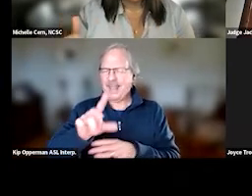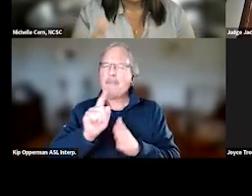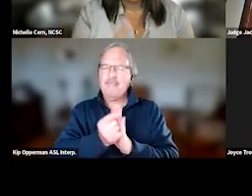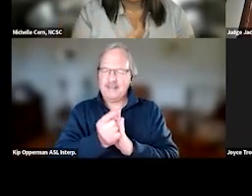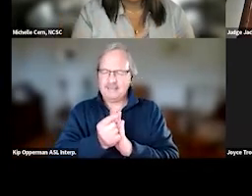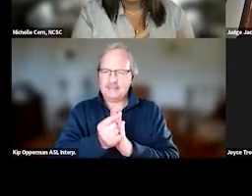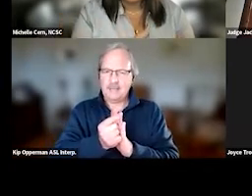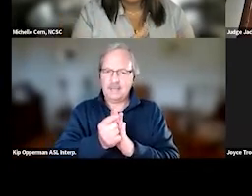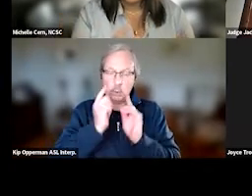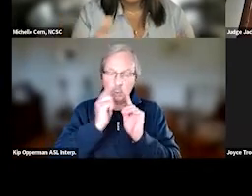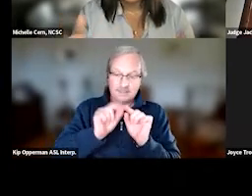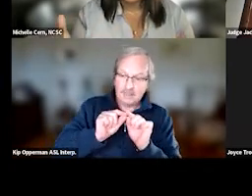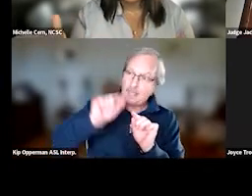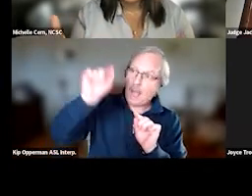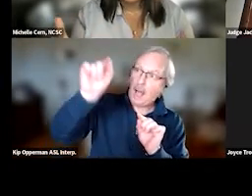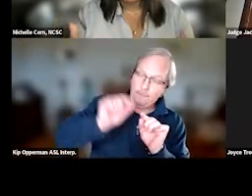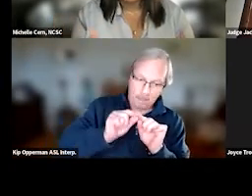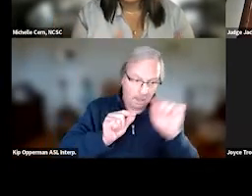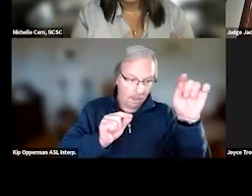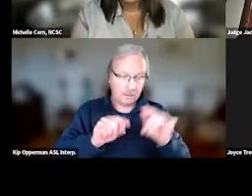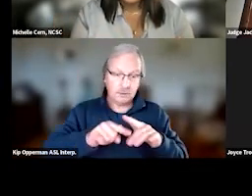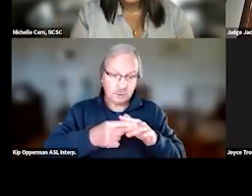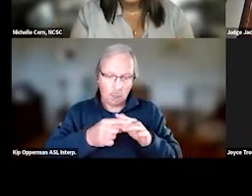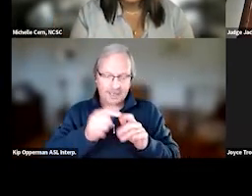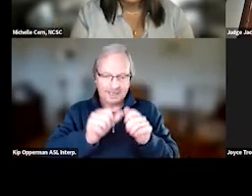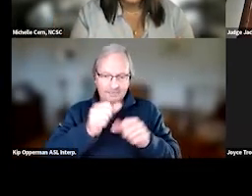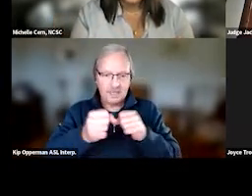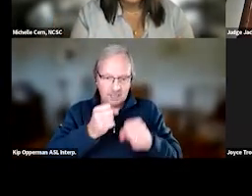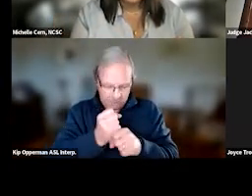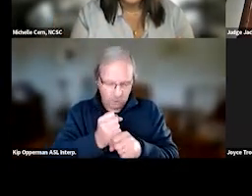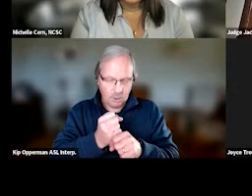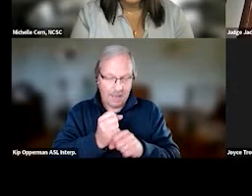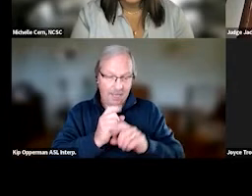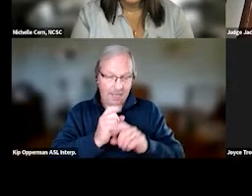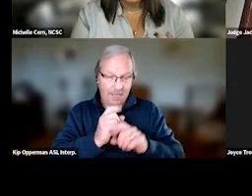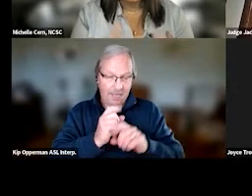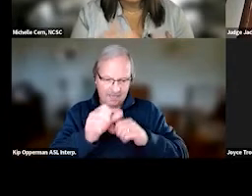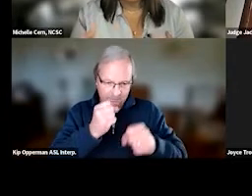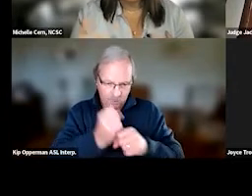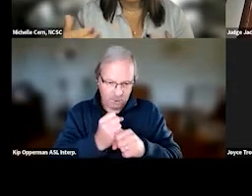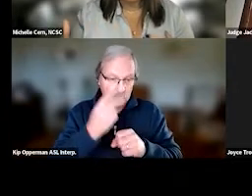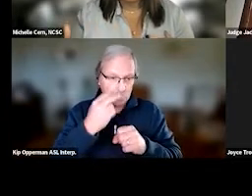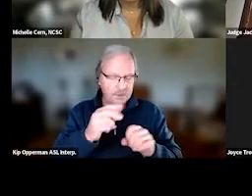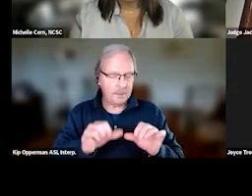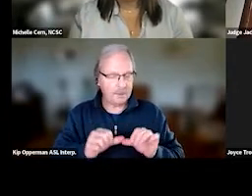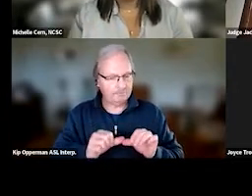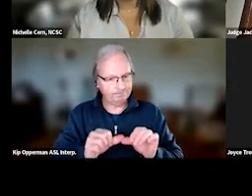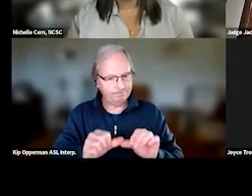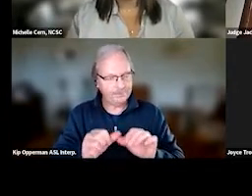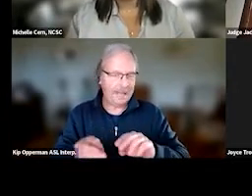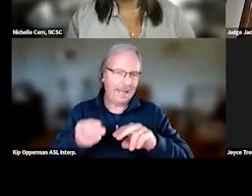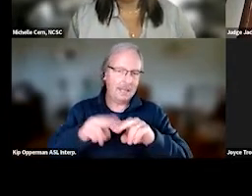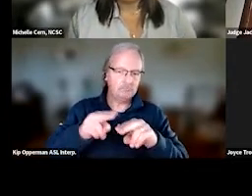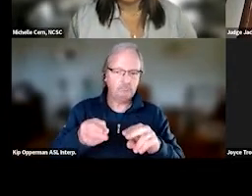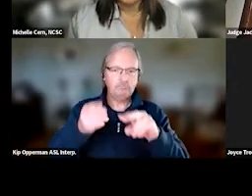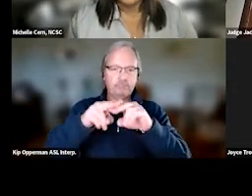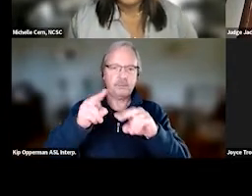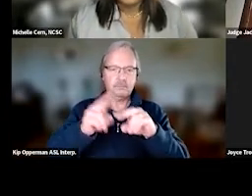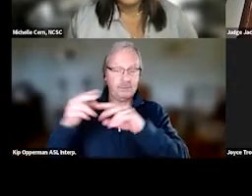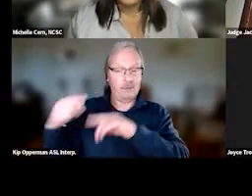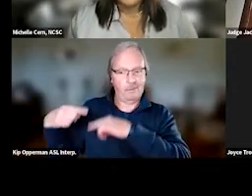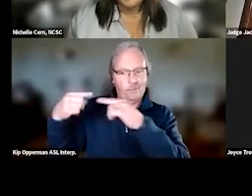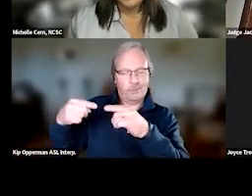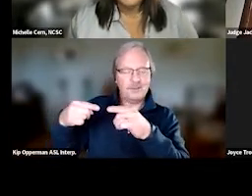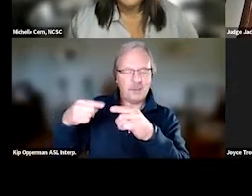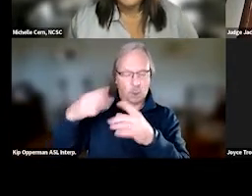the hubs launched per year and the attendances per year, and to see how those have just continued to increase since creation